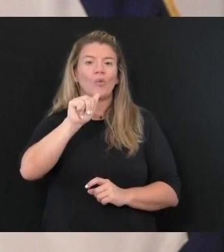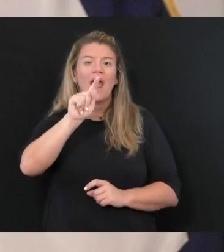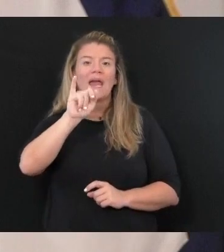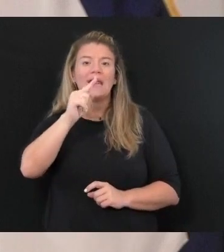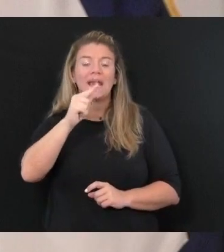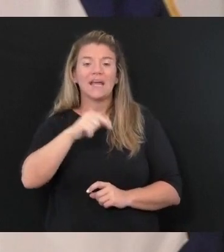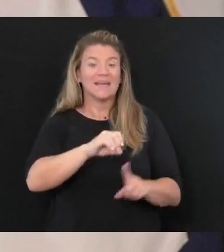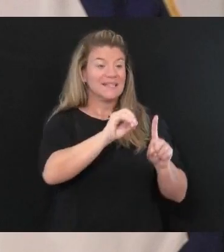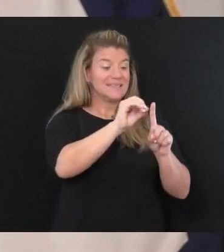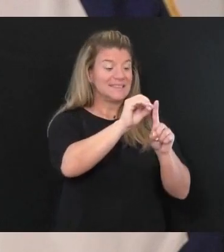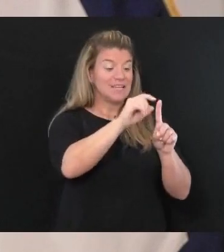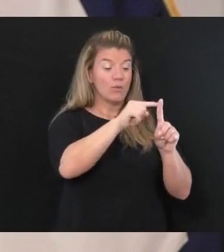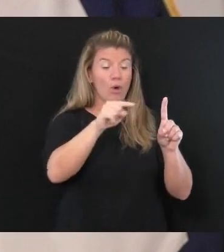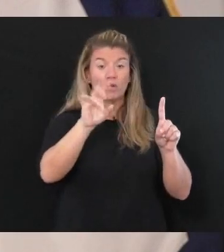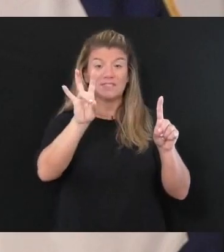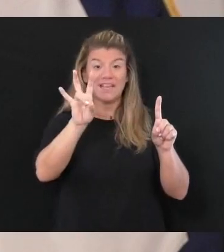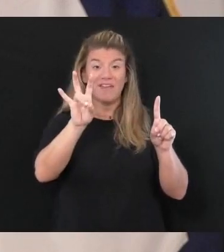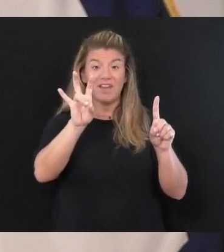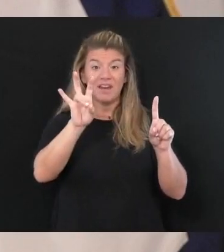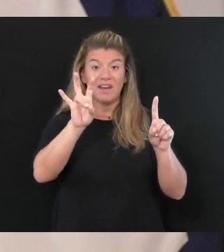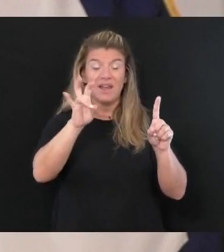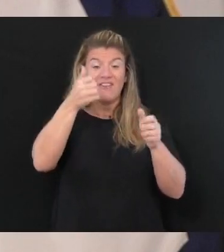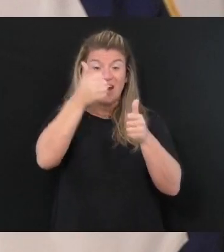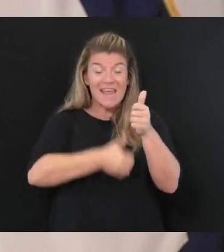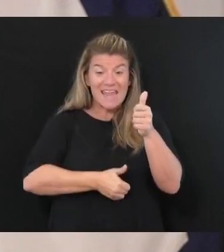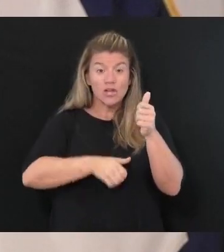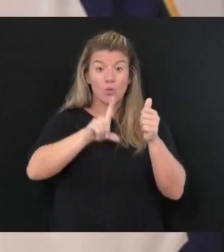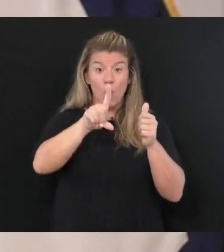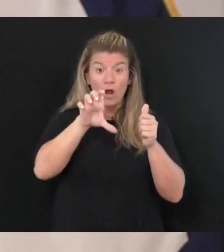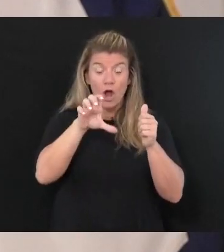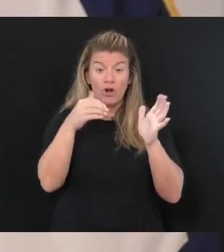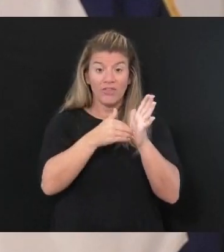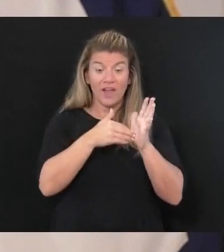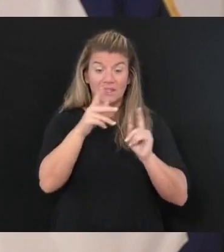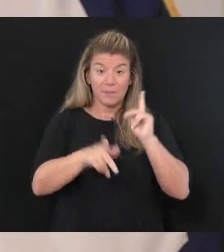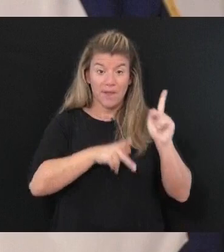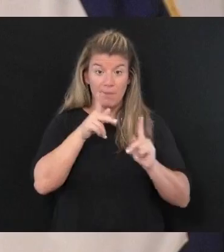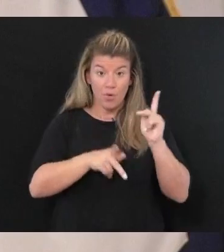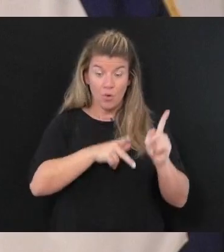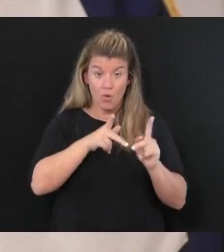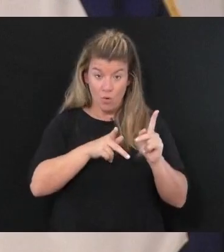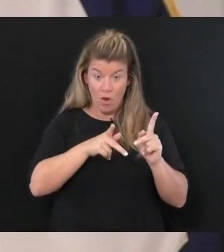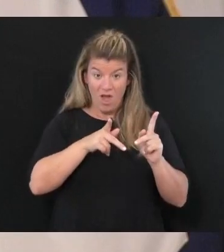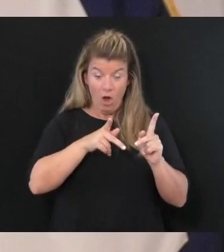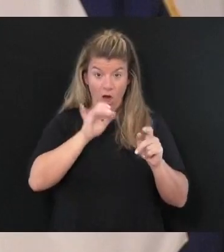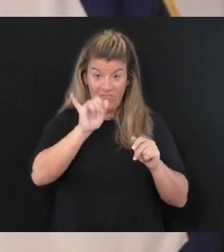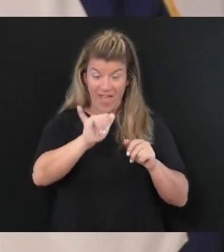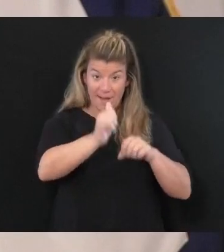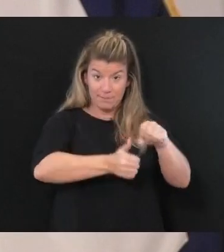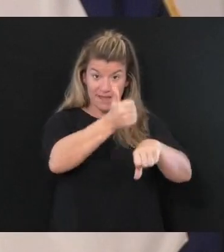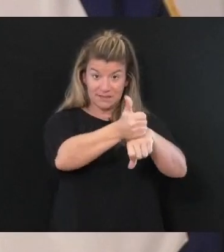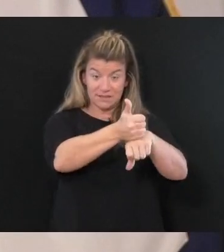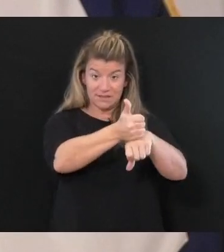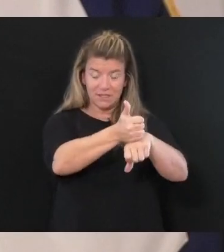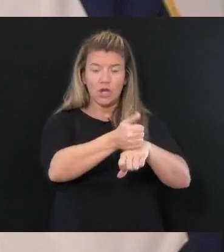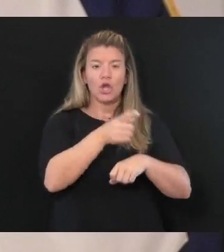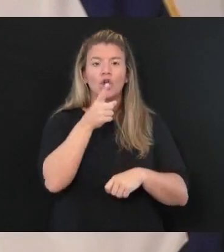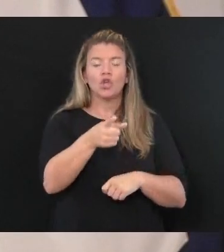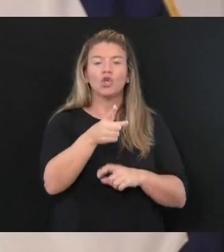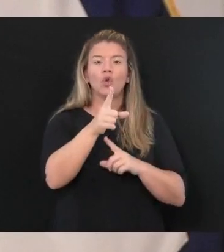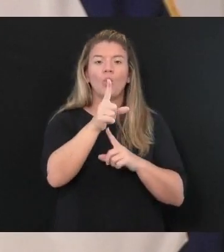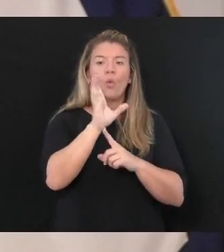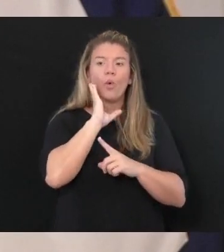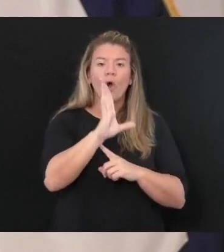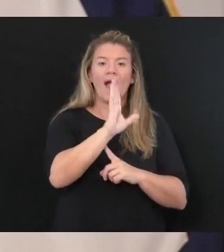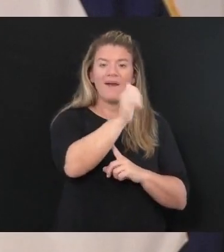to 7 per 100,000 people on that basis, you will be ranked as